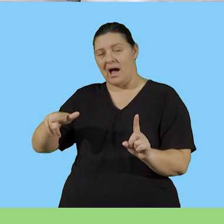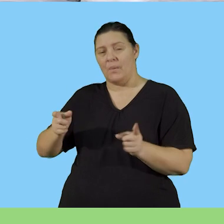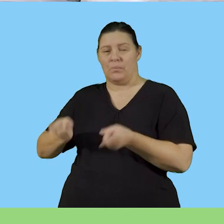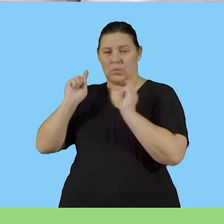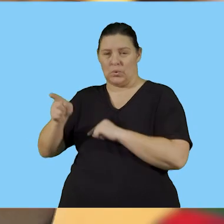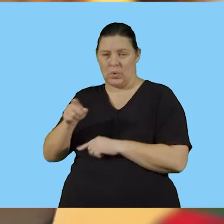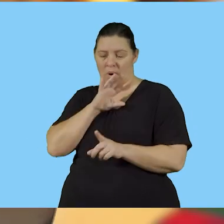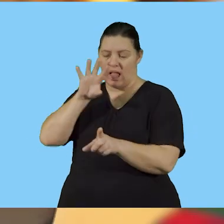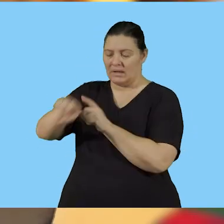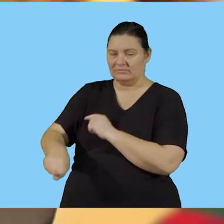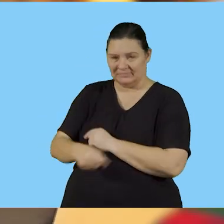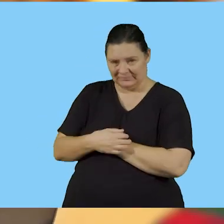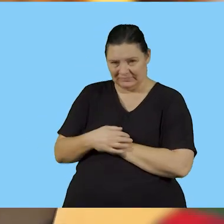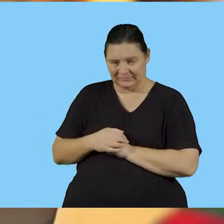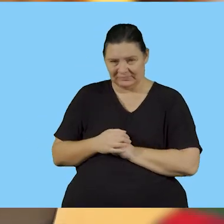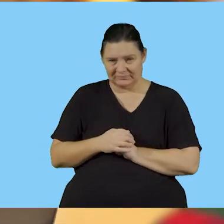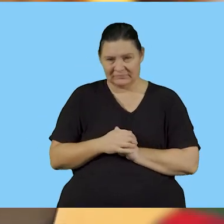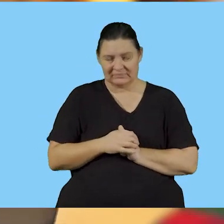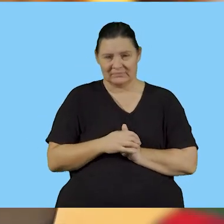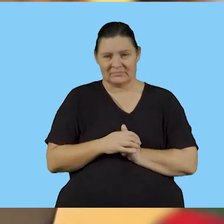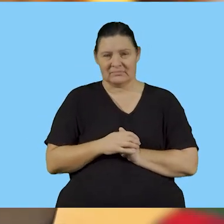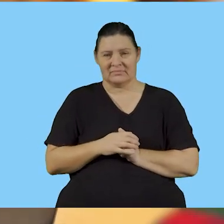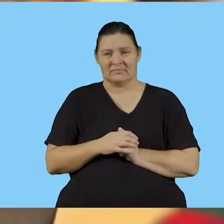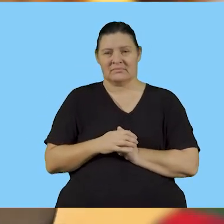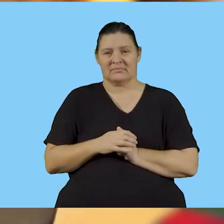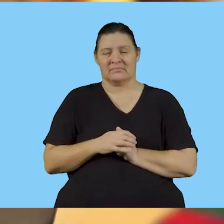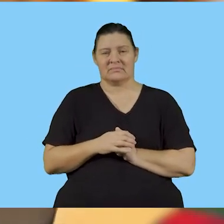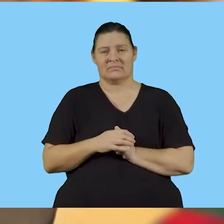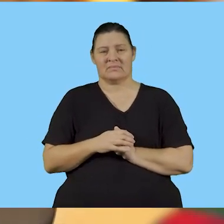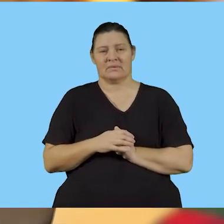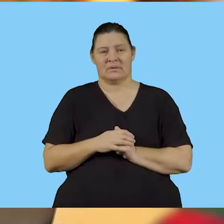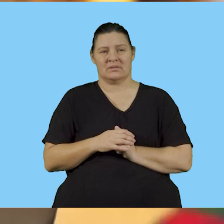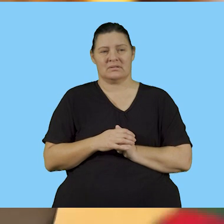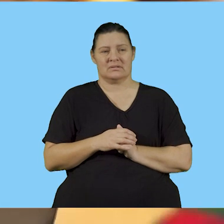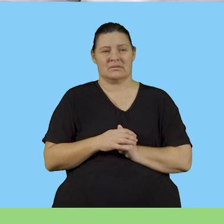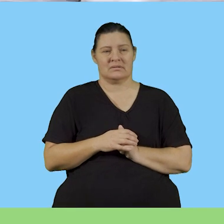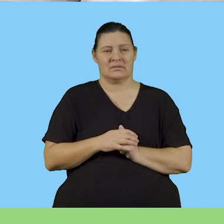obviously because the predator is the one that is eating the prey, so the prey is harmed.